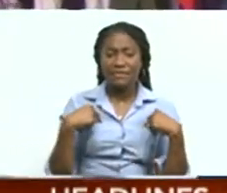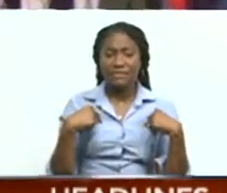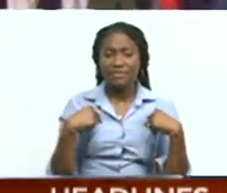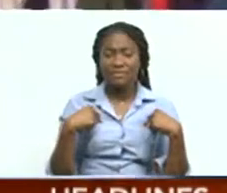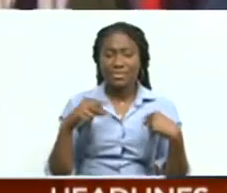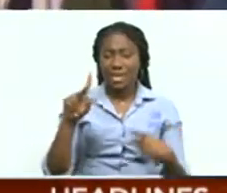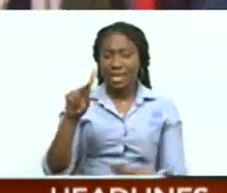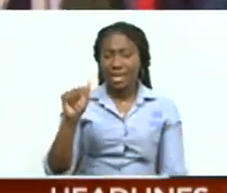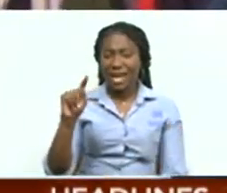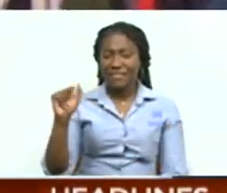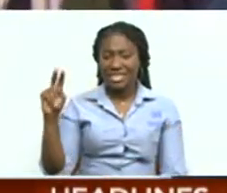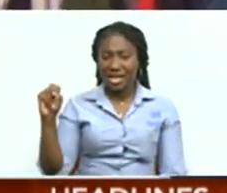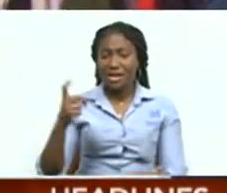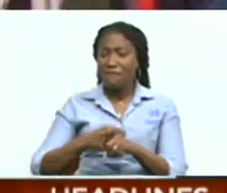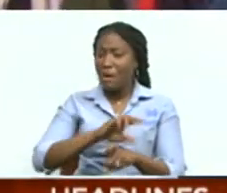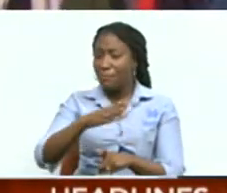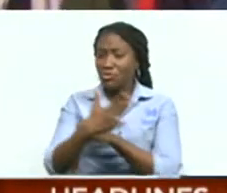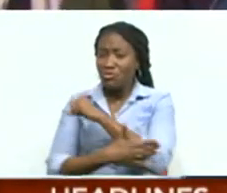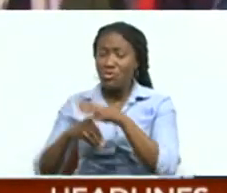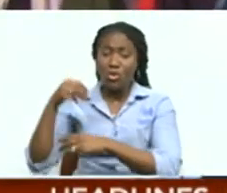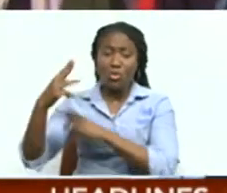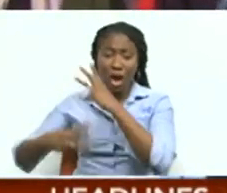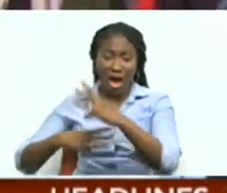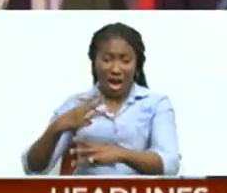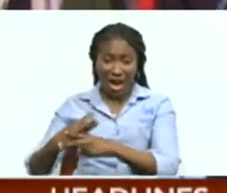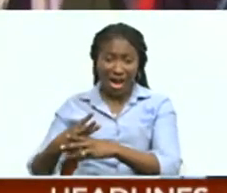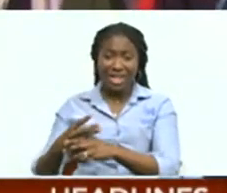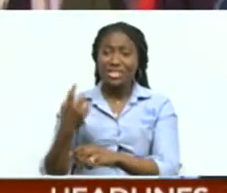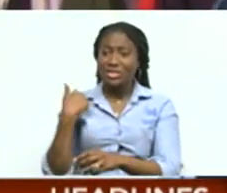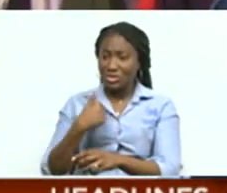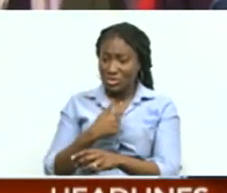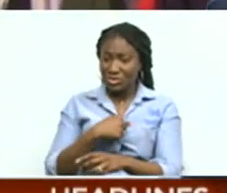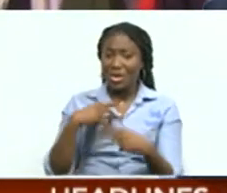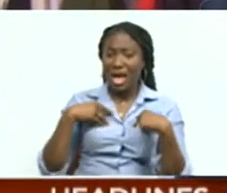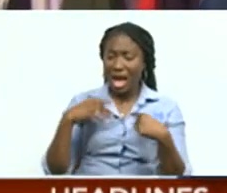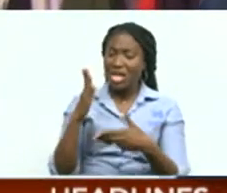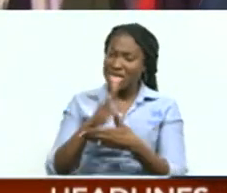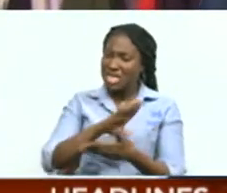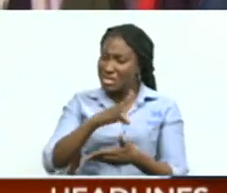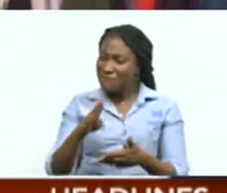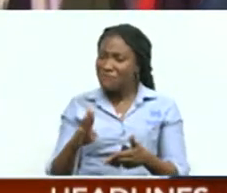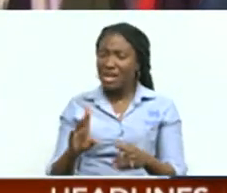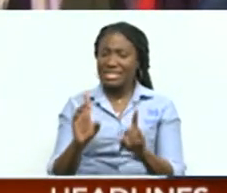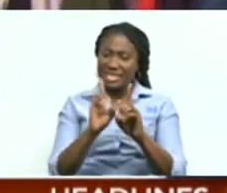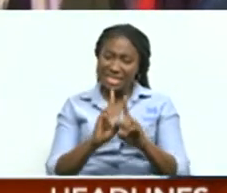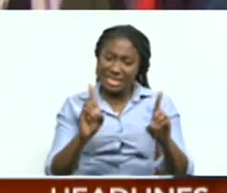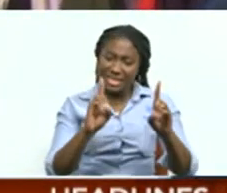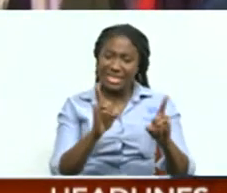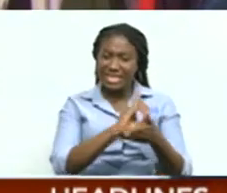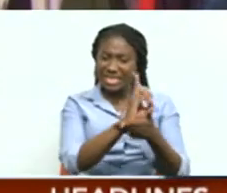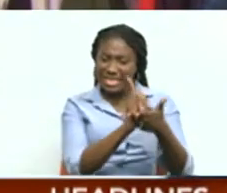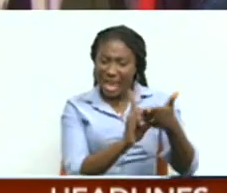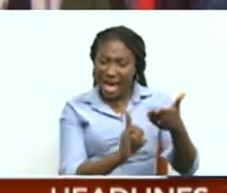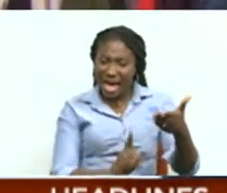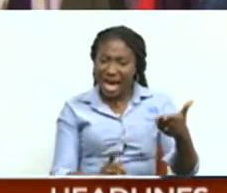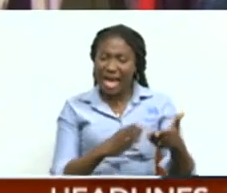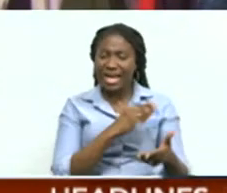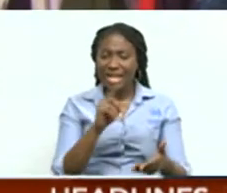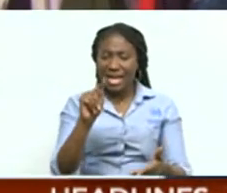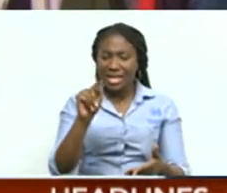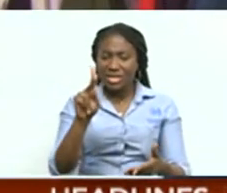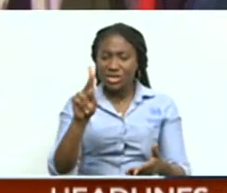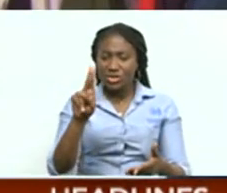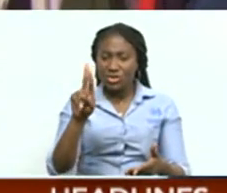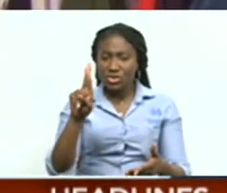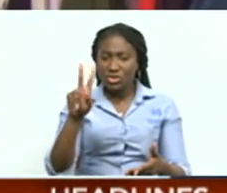kaftans from different parts of the world. So the designs on those also vary according to the country they come from. The Turkish ones, for instance, are a little